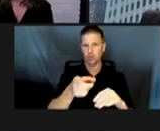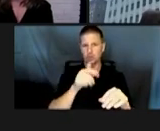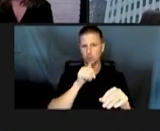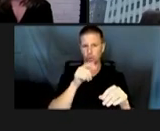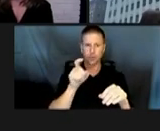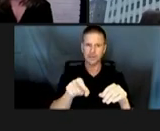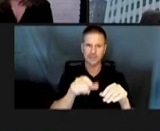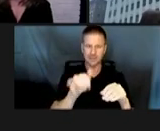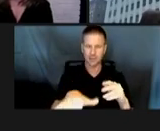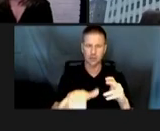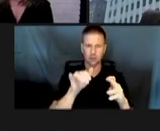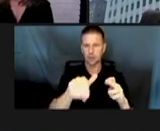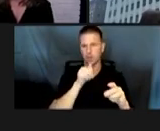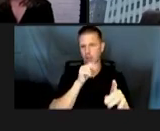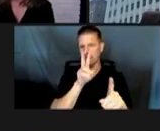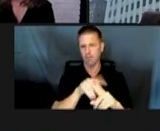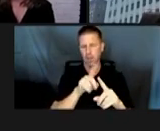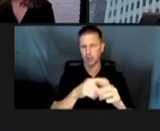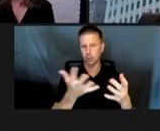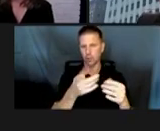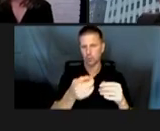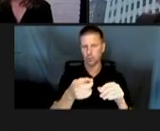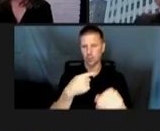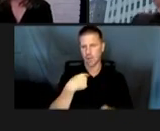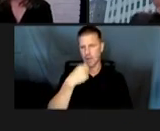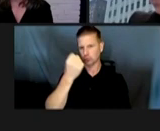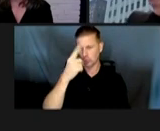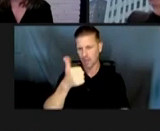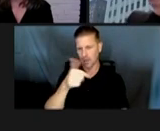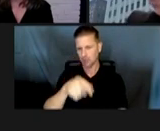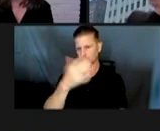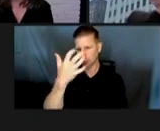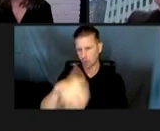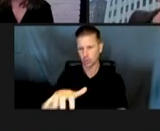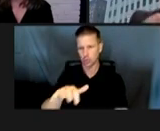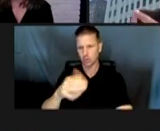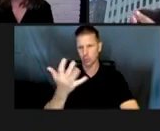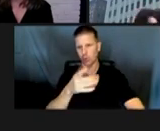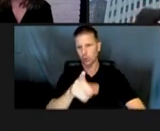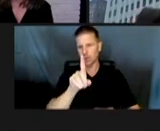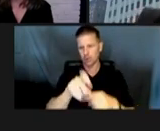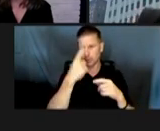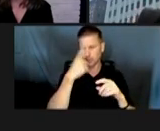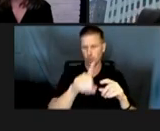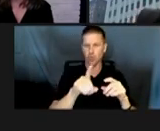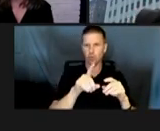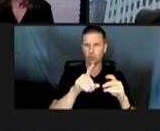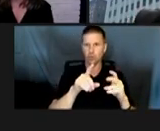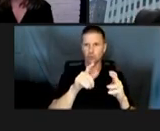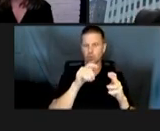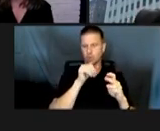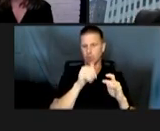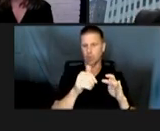that. That doesn't apply to what you need. I understand how this works, and what you're asking for isn't